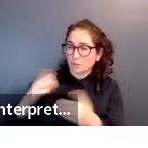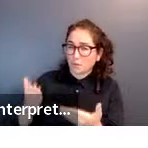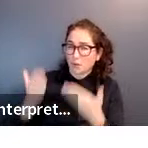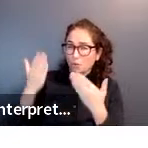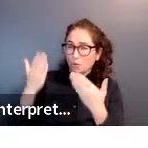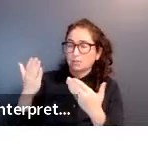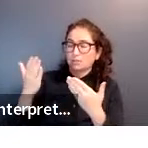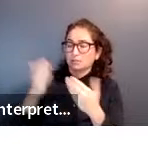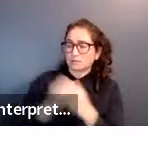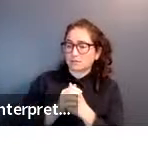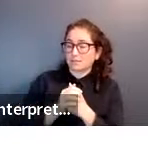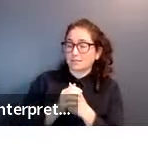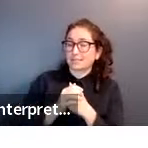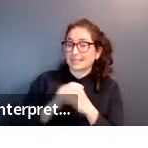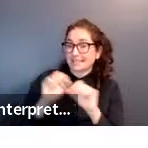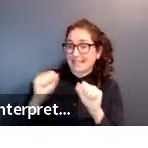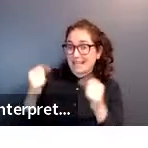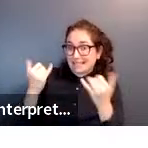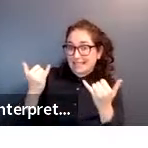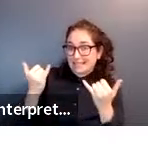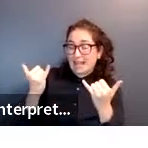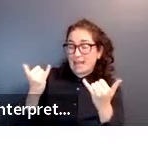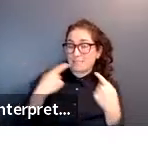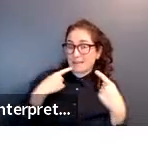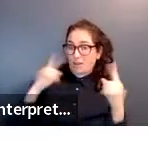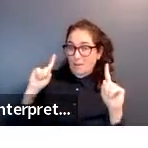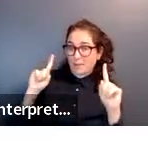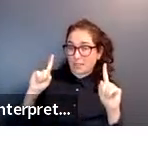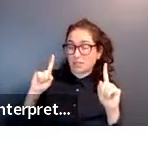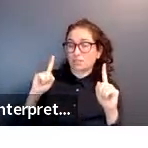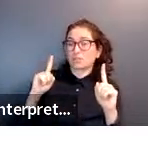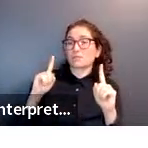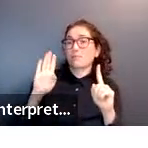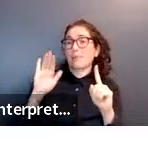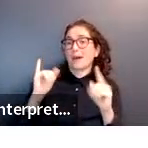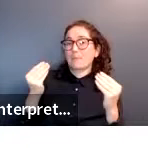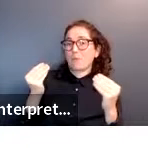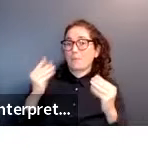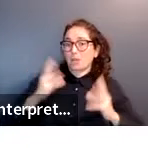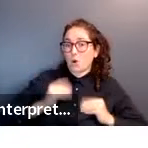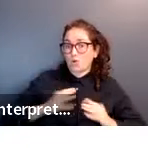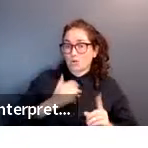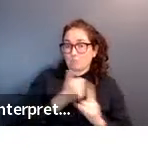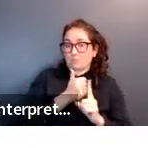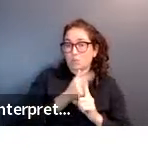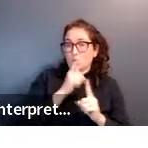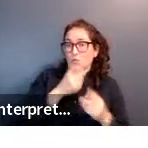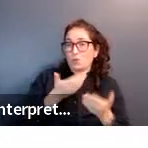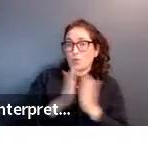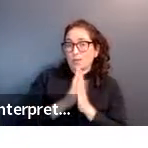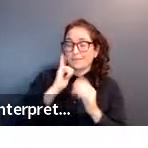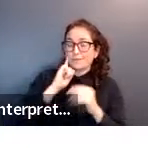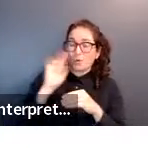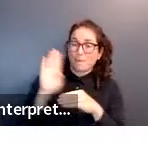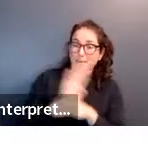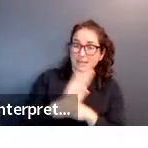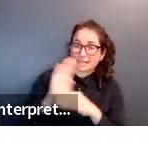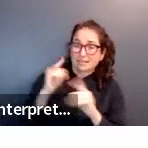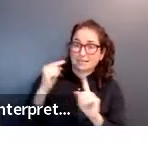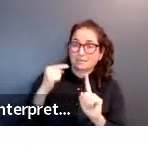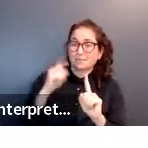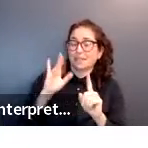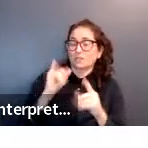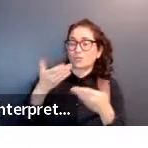proposing can today be accomplished by the property owner requesting or the business requesting